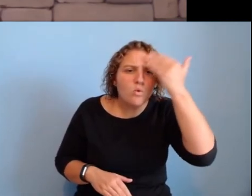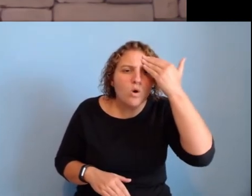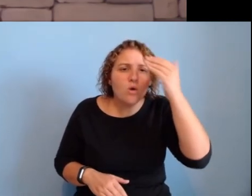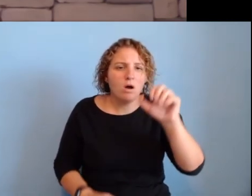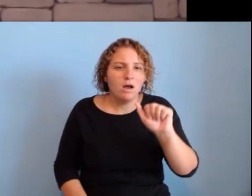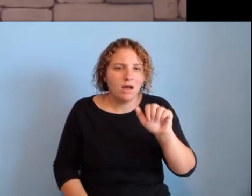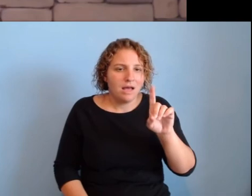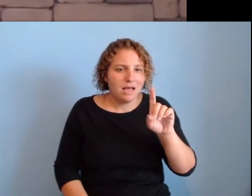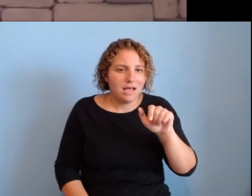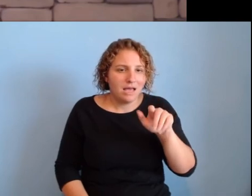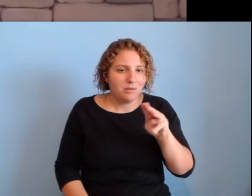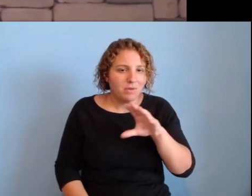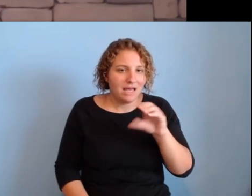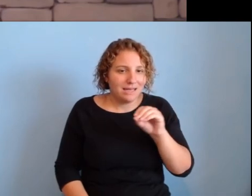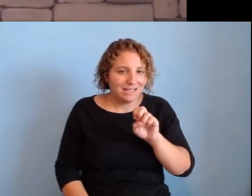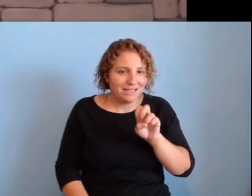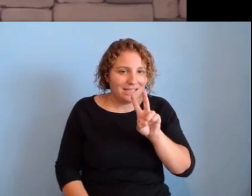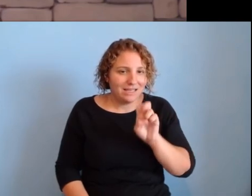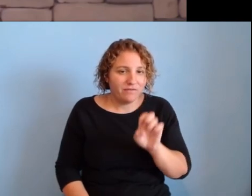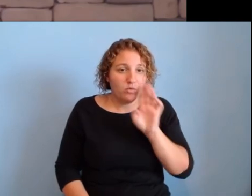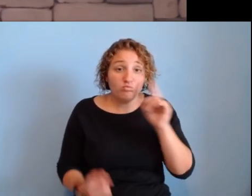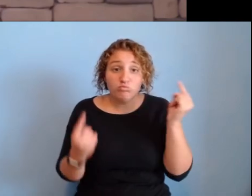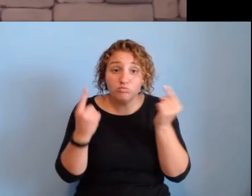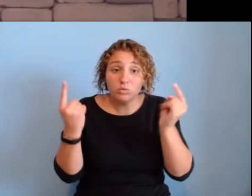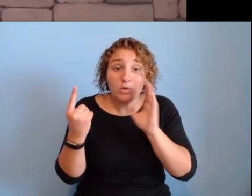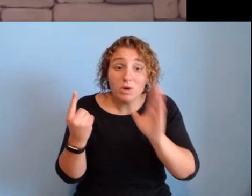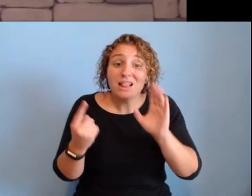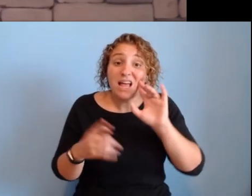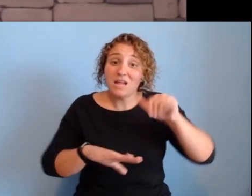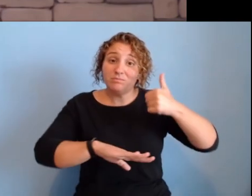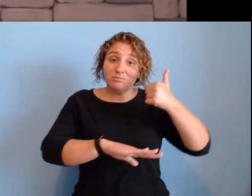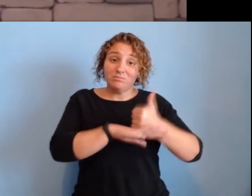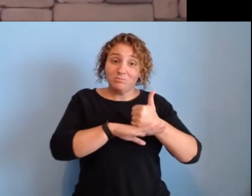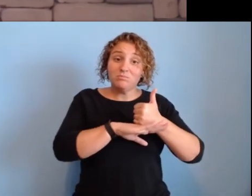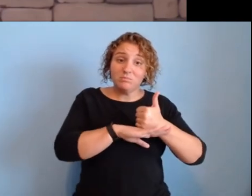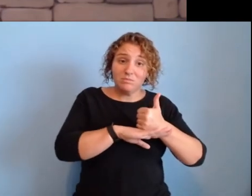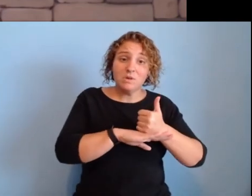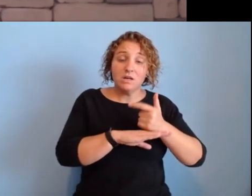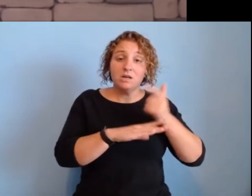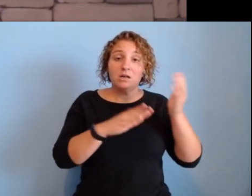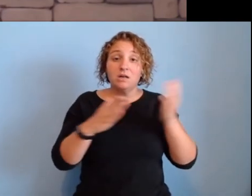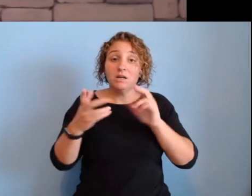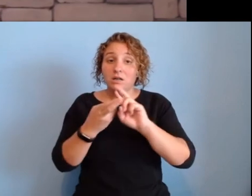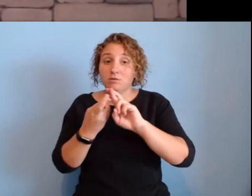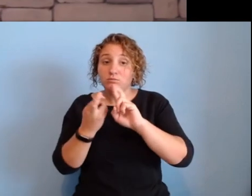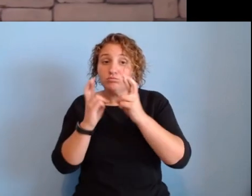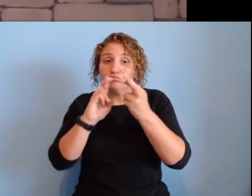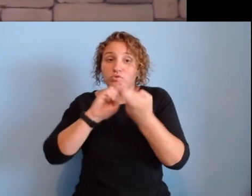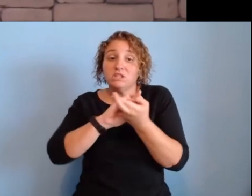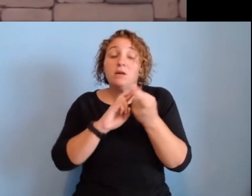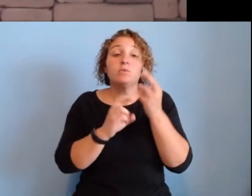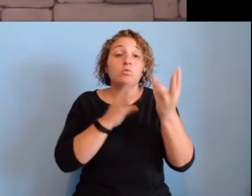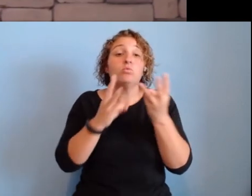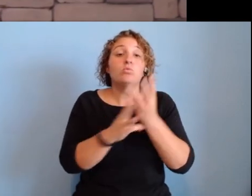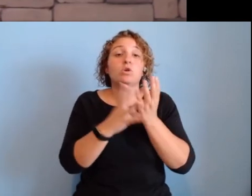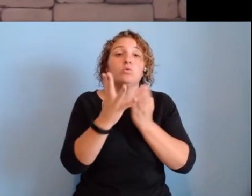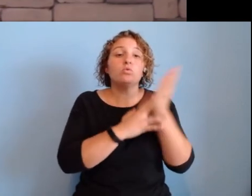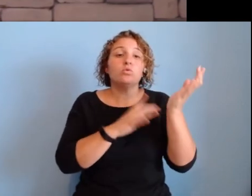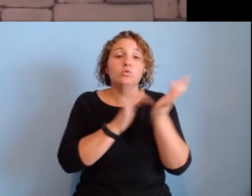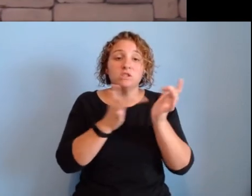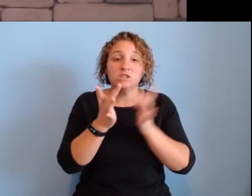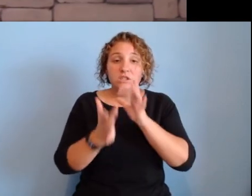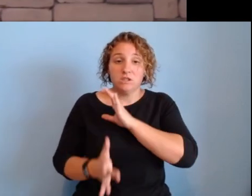would sin, and he had already put in plan or in motion in the counsel of God the redemption of this world through Jesus Christ where God would